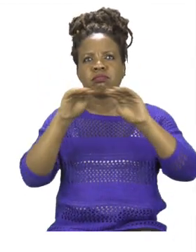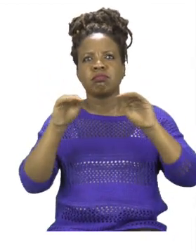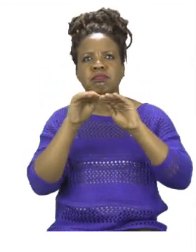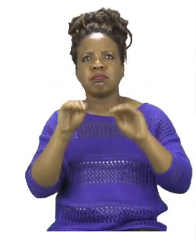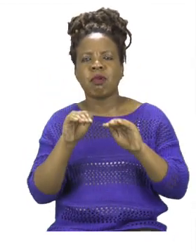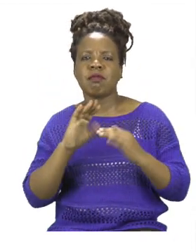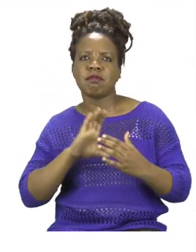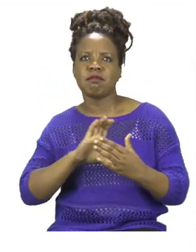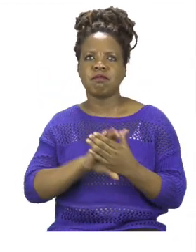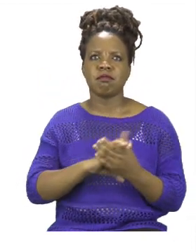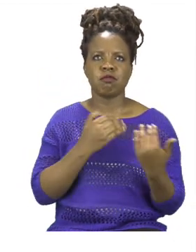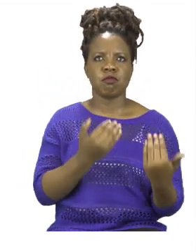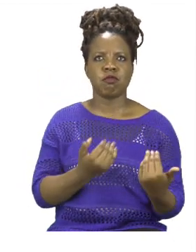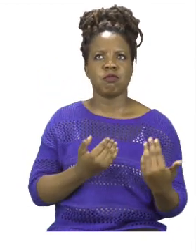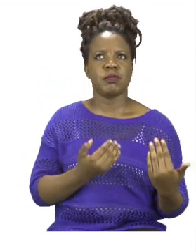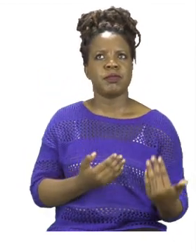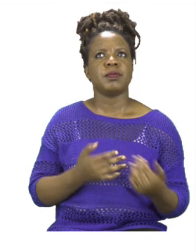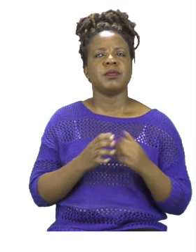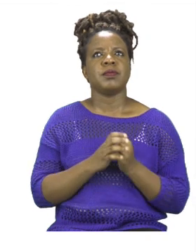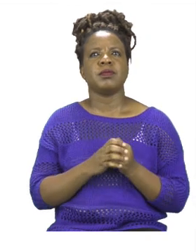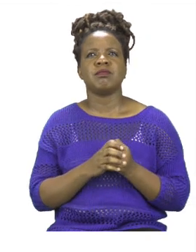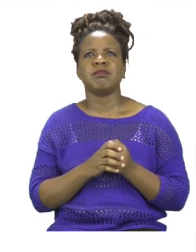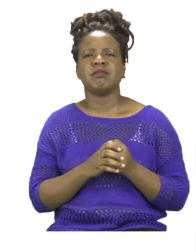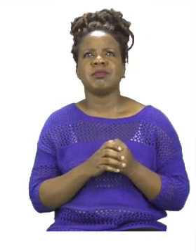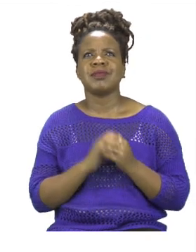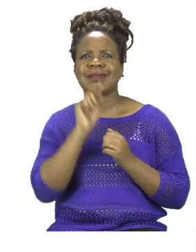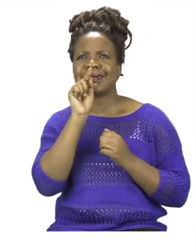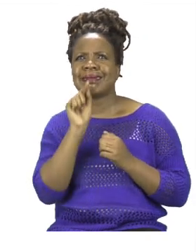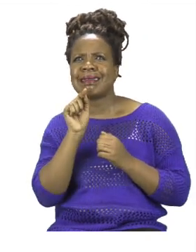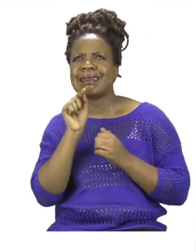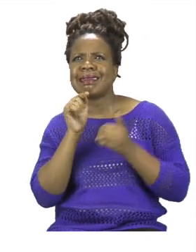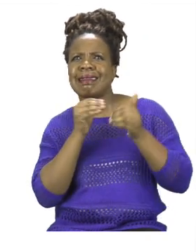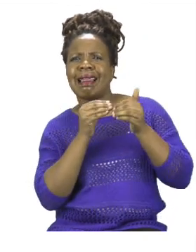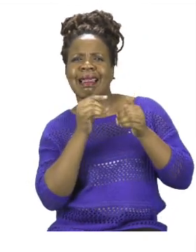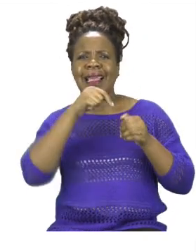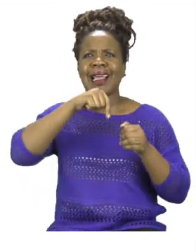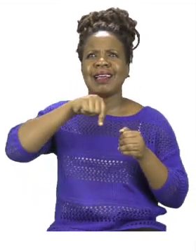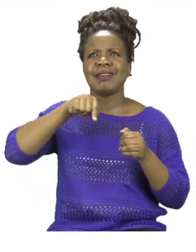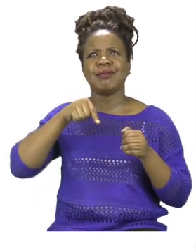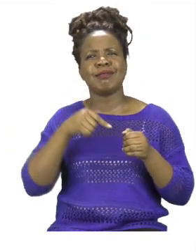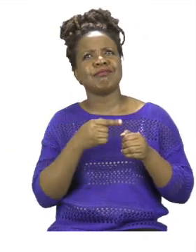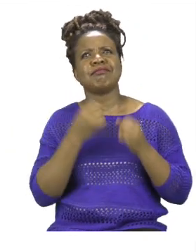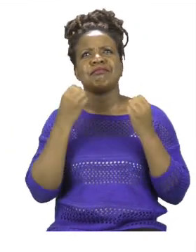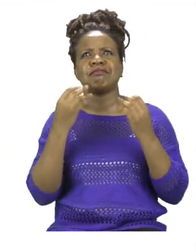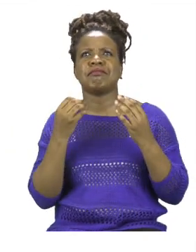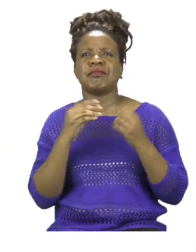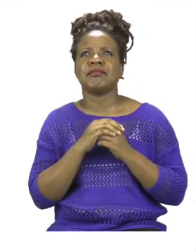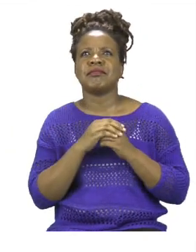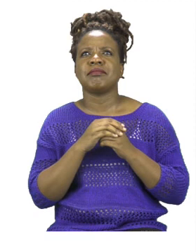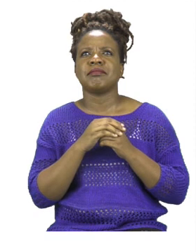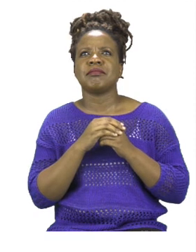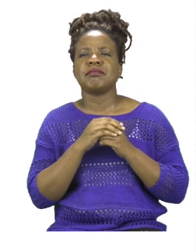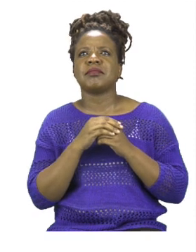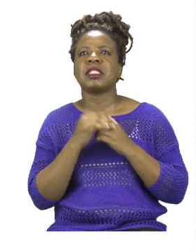see, this maze has a lot of corners and turns. So, I'd like you to please start by using